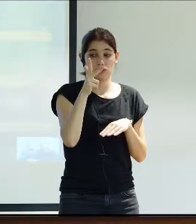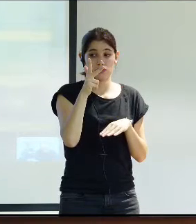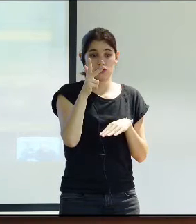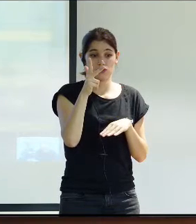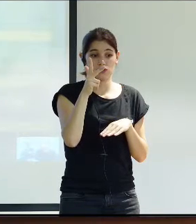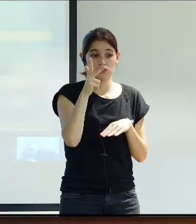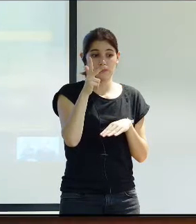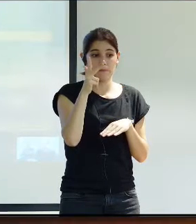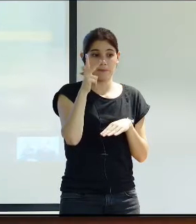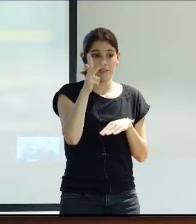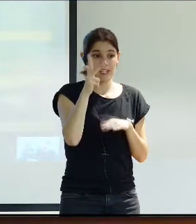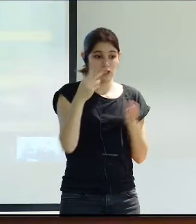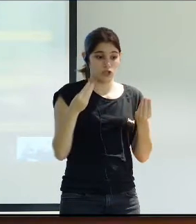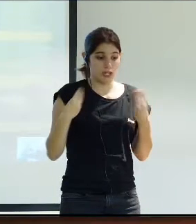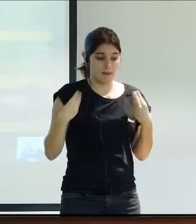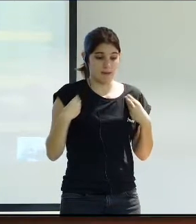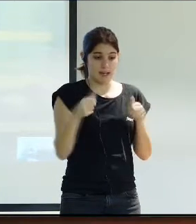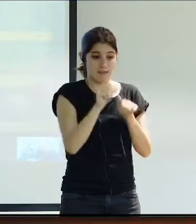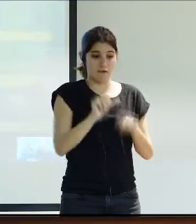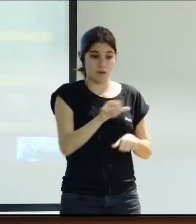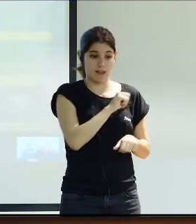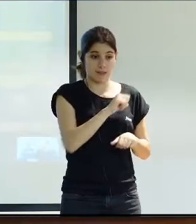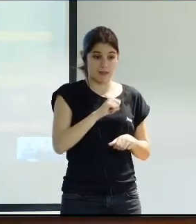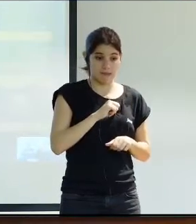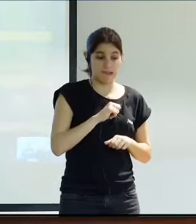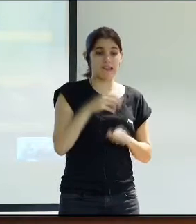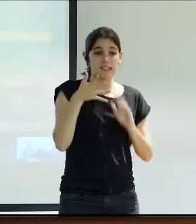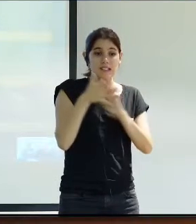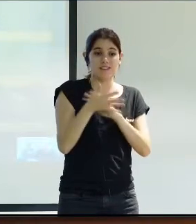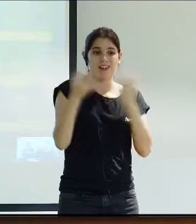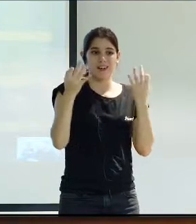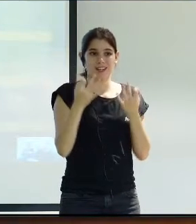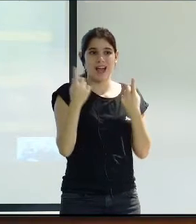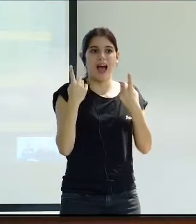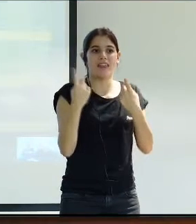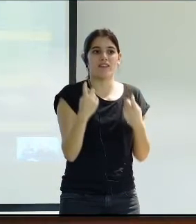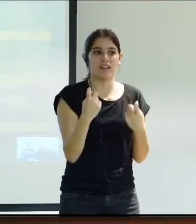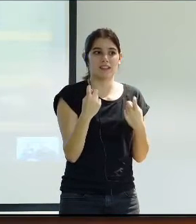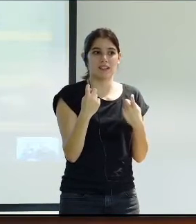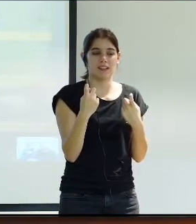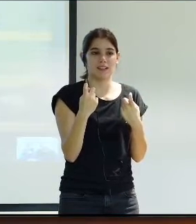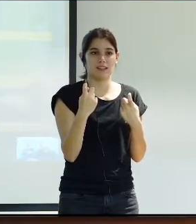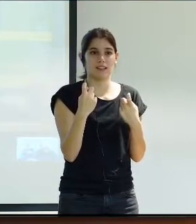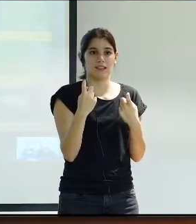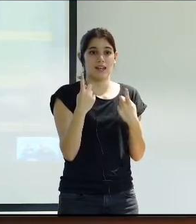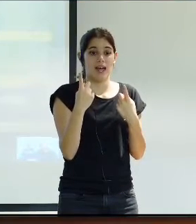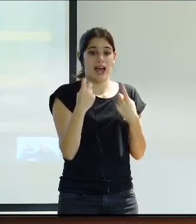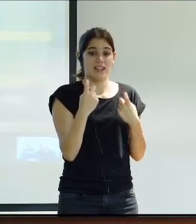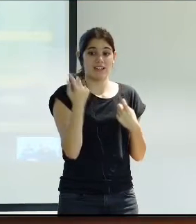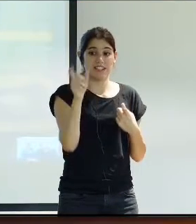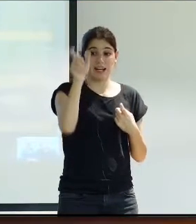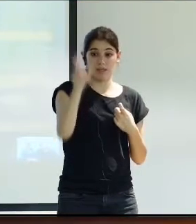independently demands that you have access to all these things like